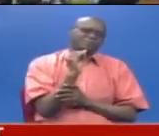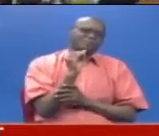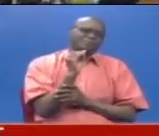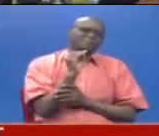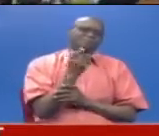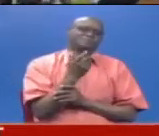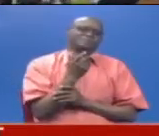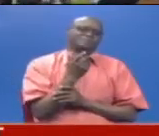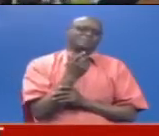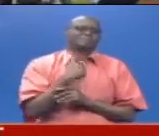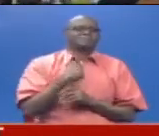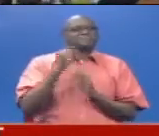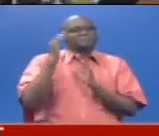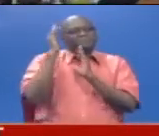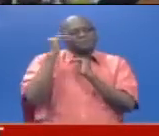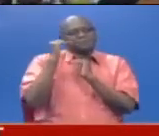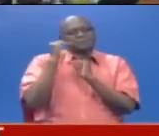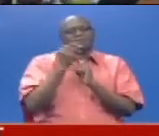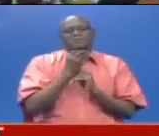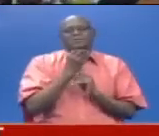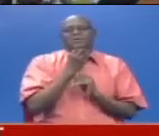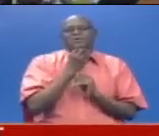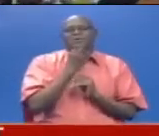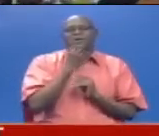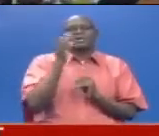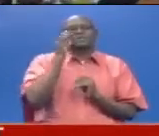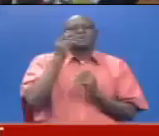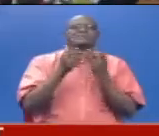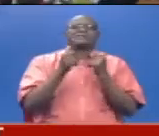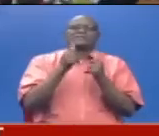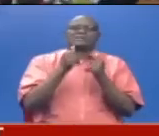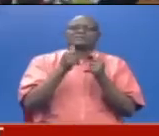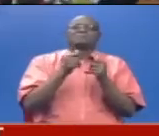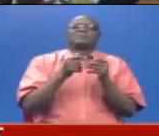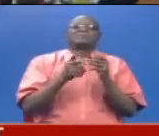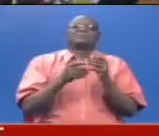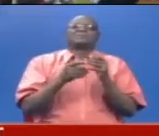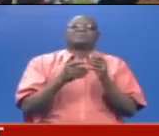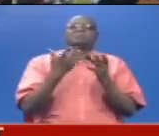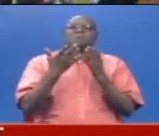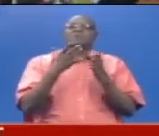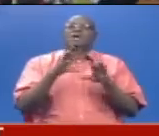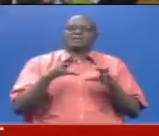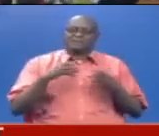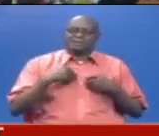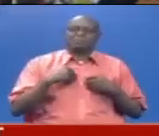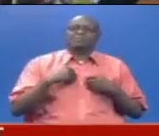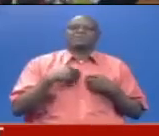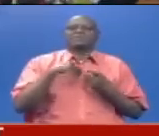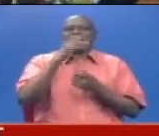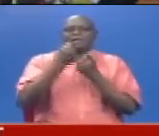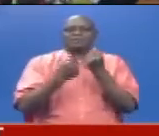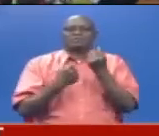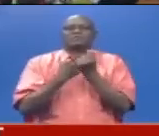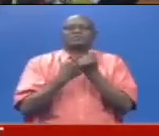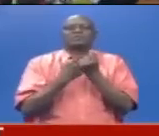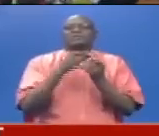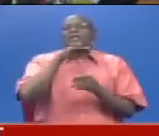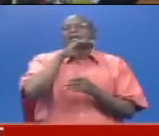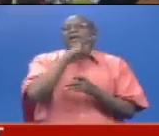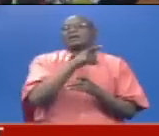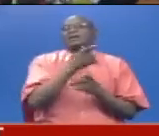I expect that Wajackoyah will also concede now in favor mm. and endorse the person, Raila,